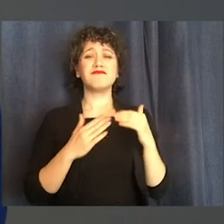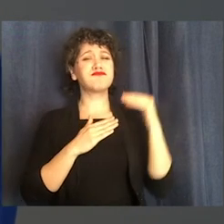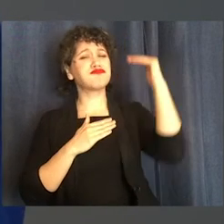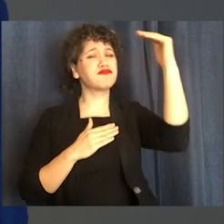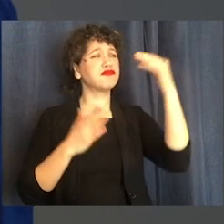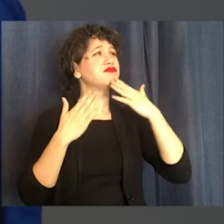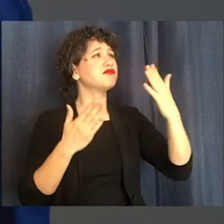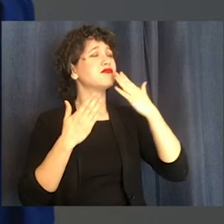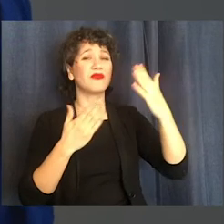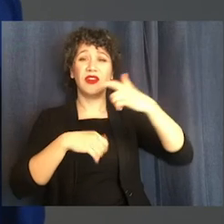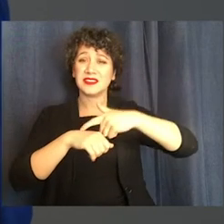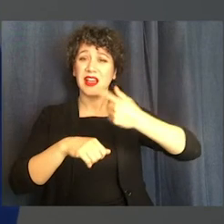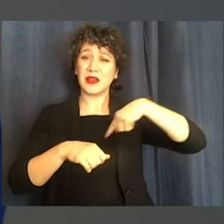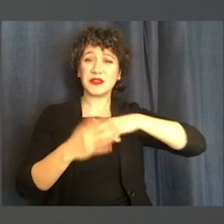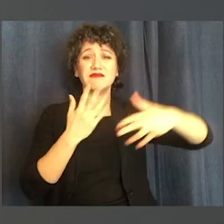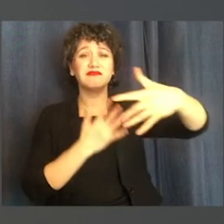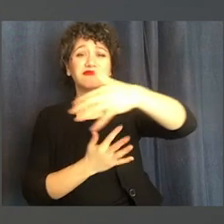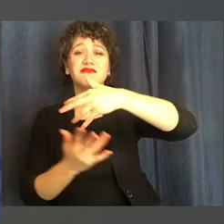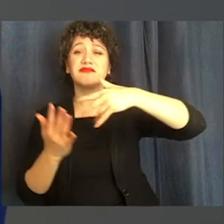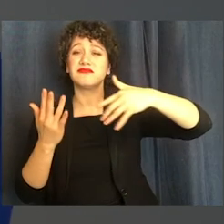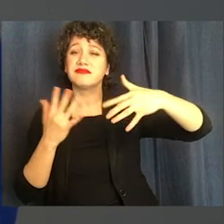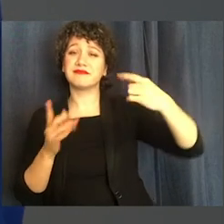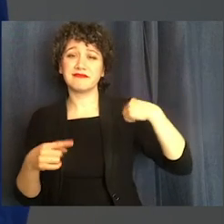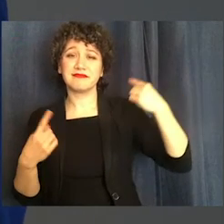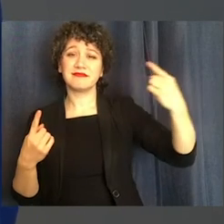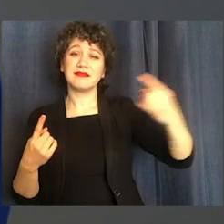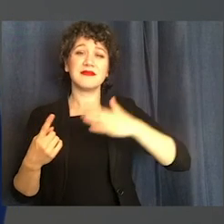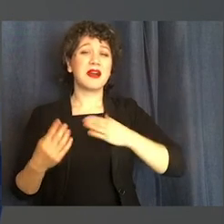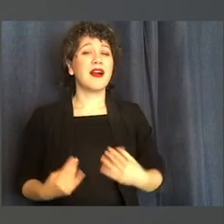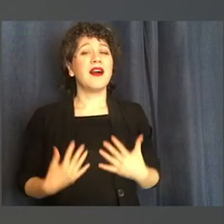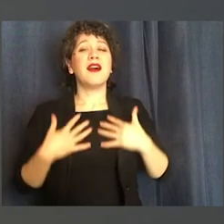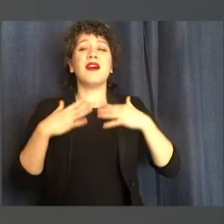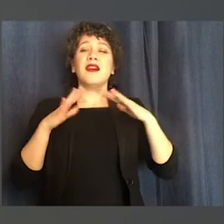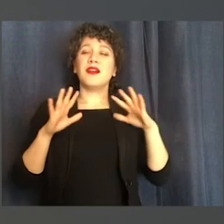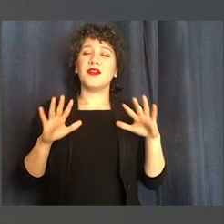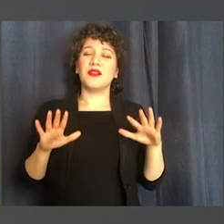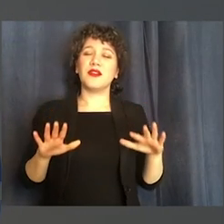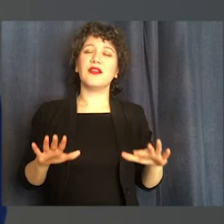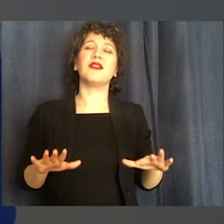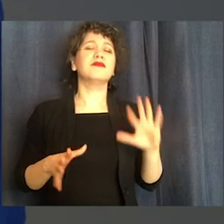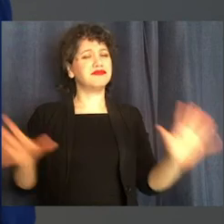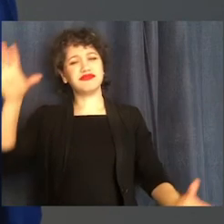all into your hands. Learn the lessons you've teach. No matter